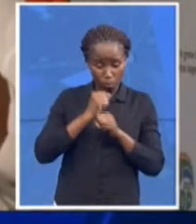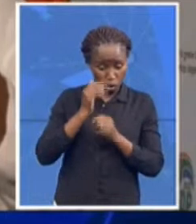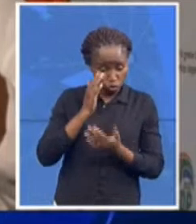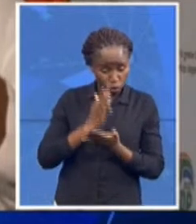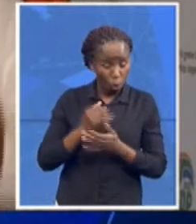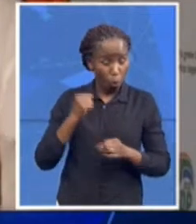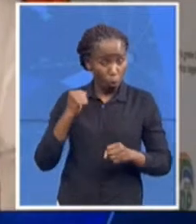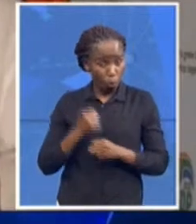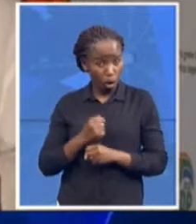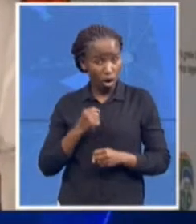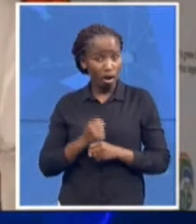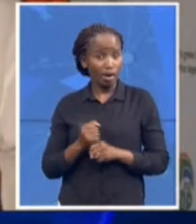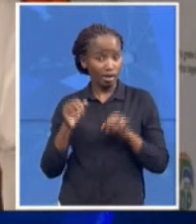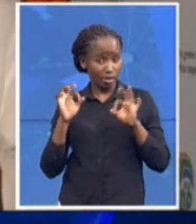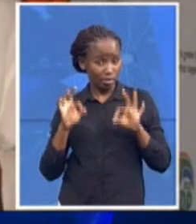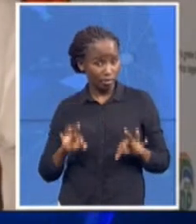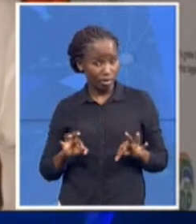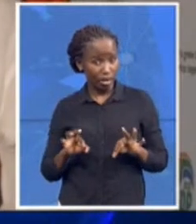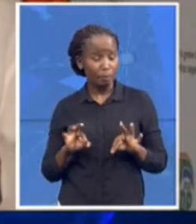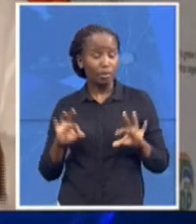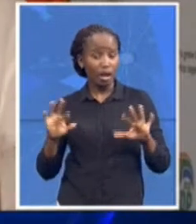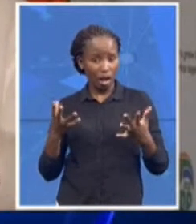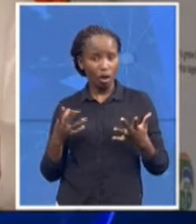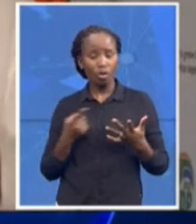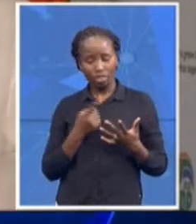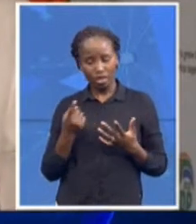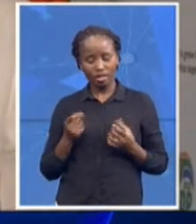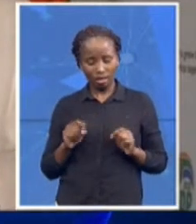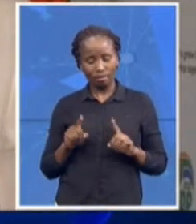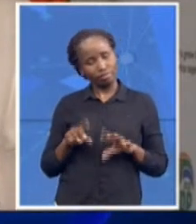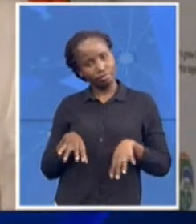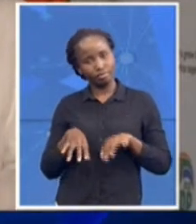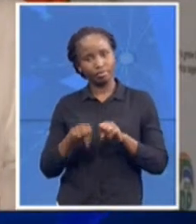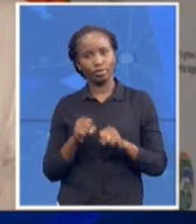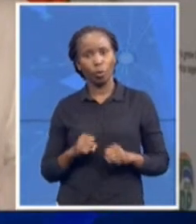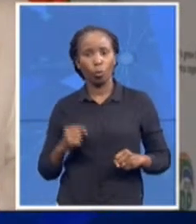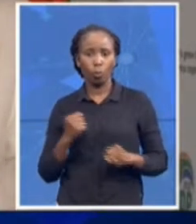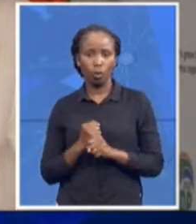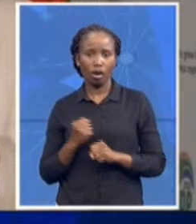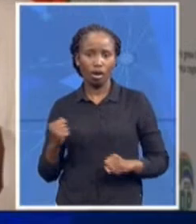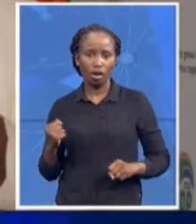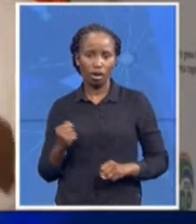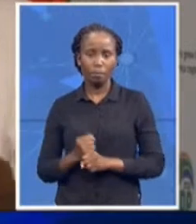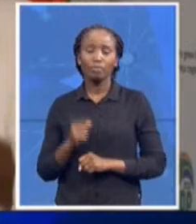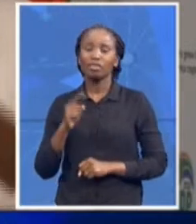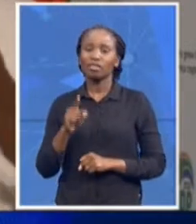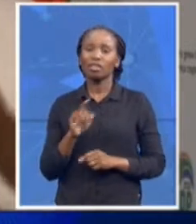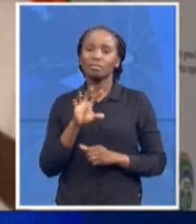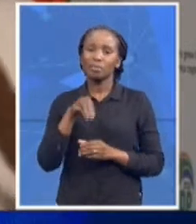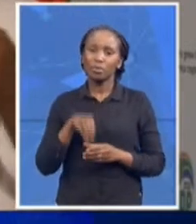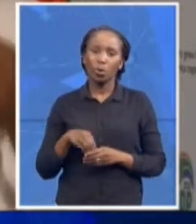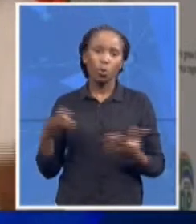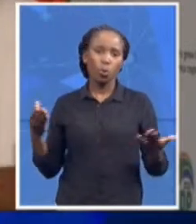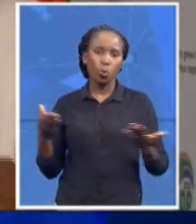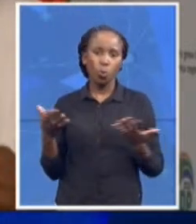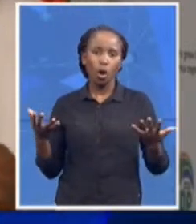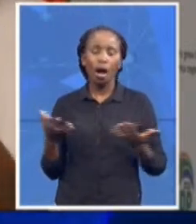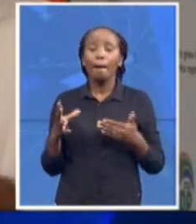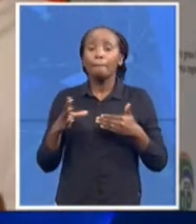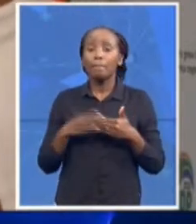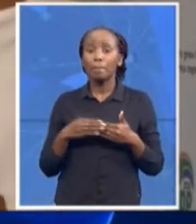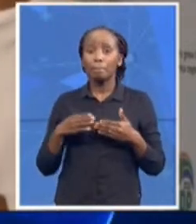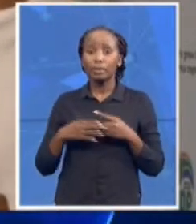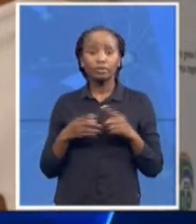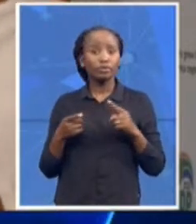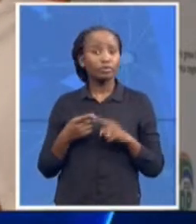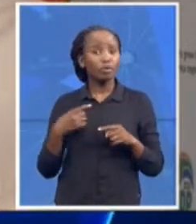their honorarium as members of the council, which is funds due to them, but